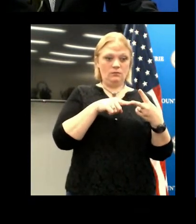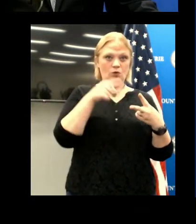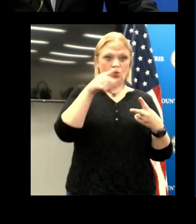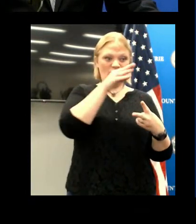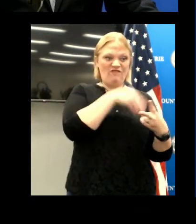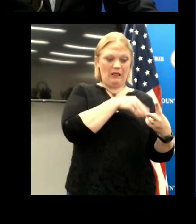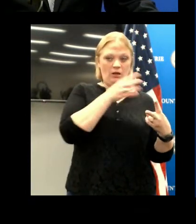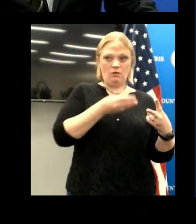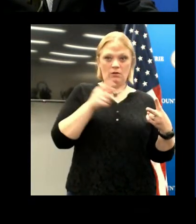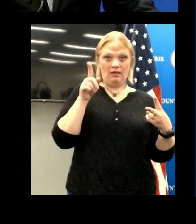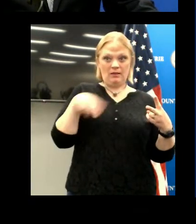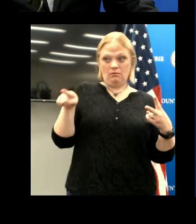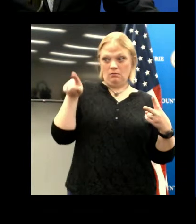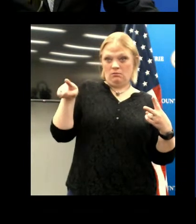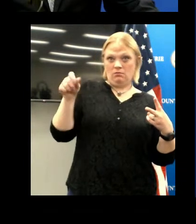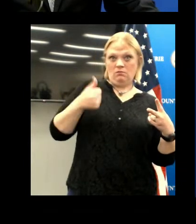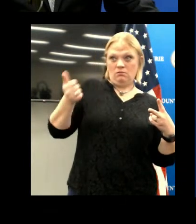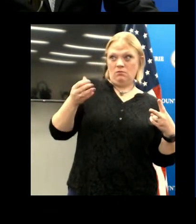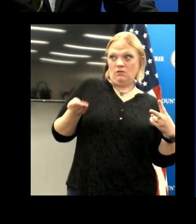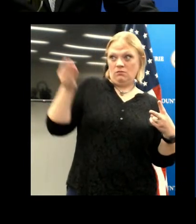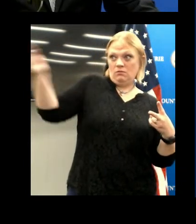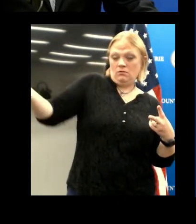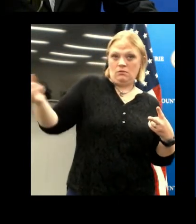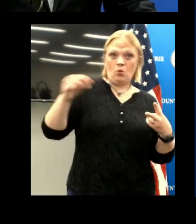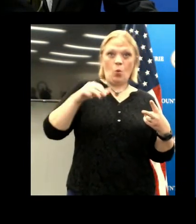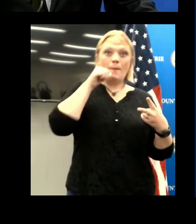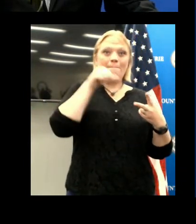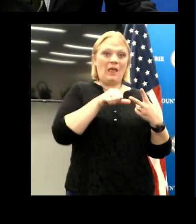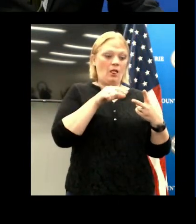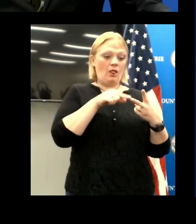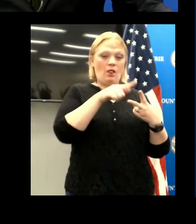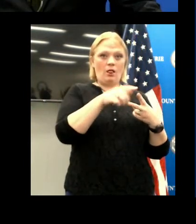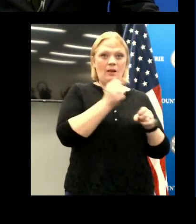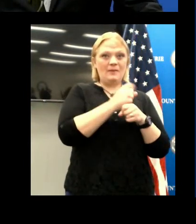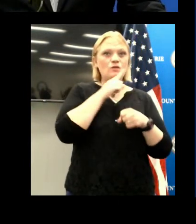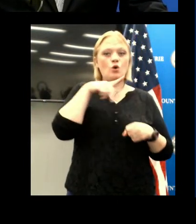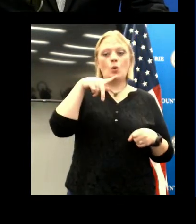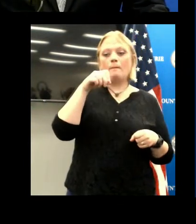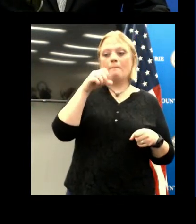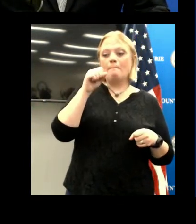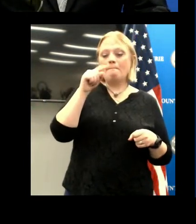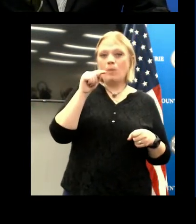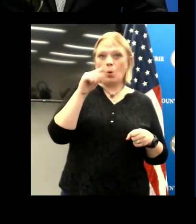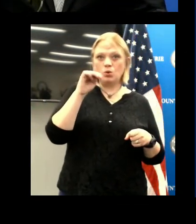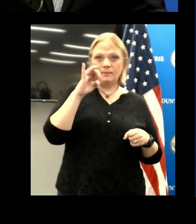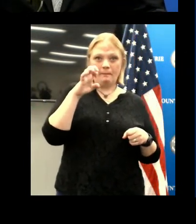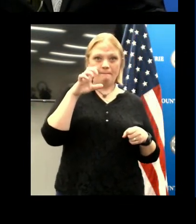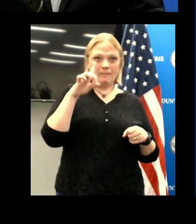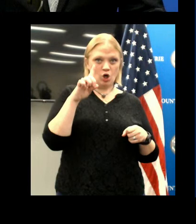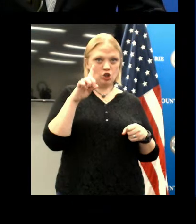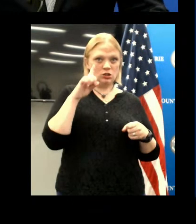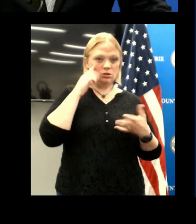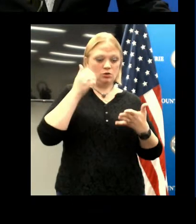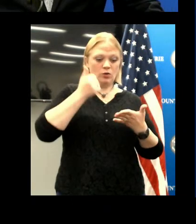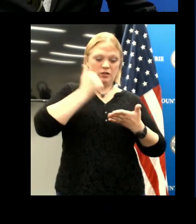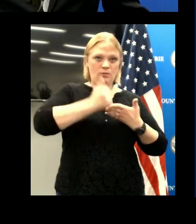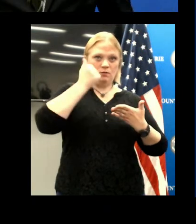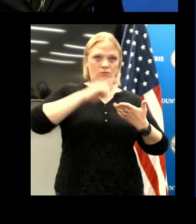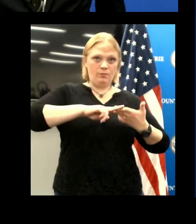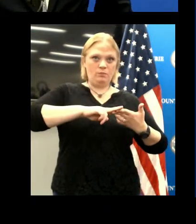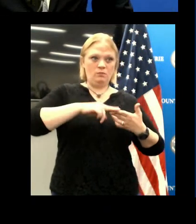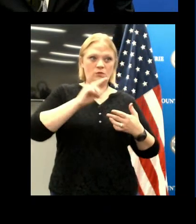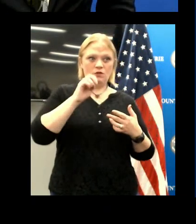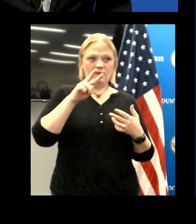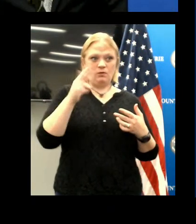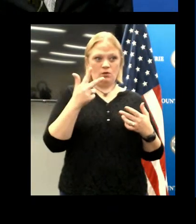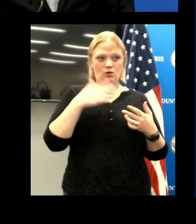person or drop it in the mail and make certain that it's postmarked no later than Election Day. For more information,